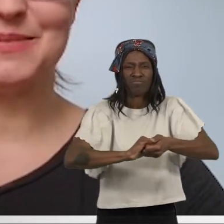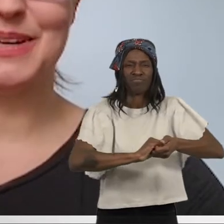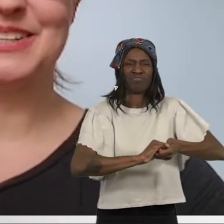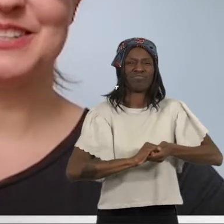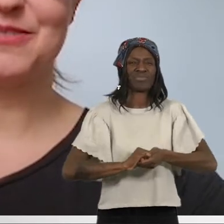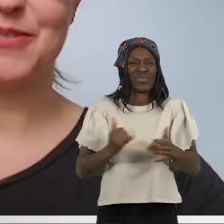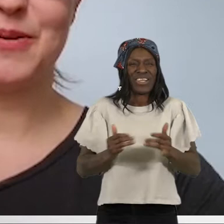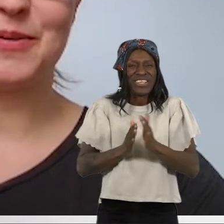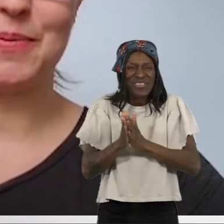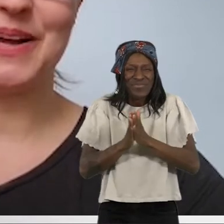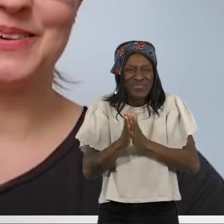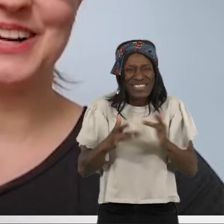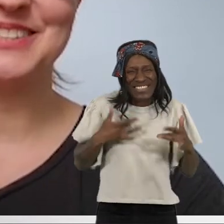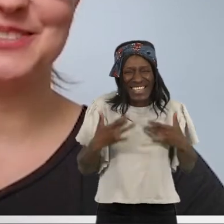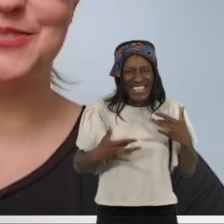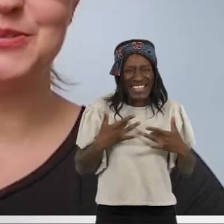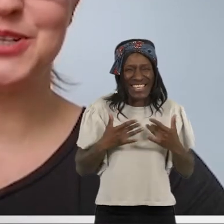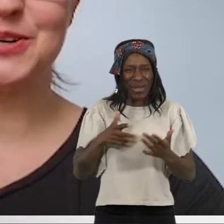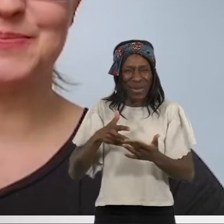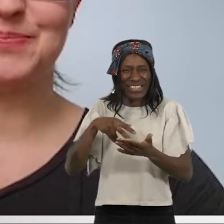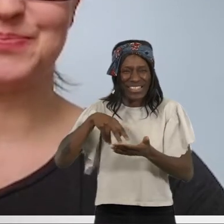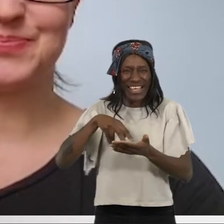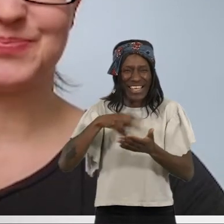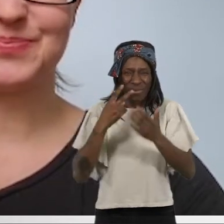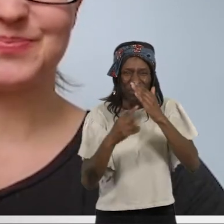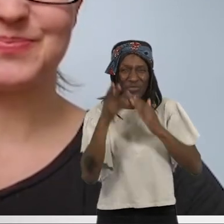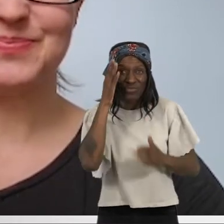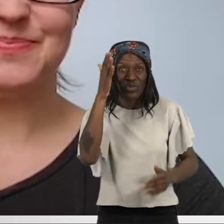much excitement for Propeller Dance's future.